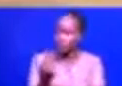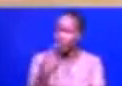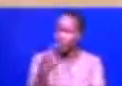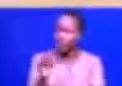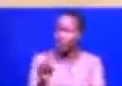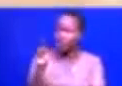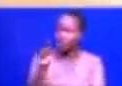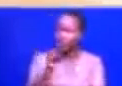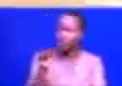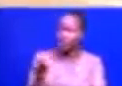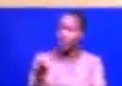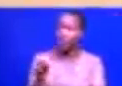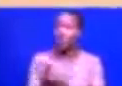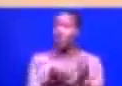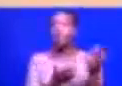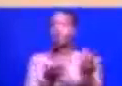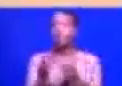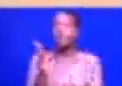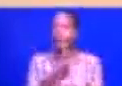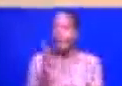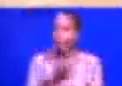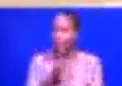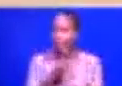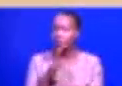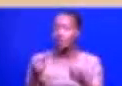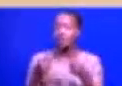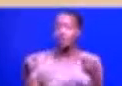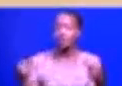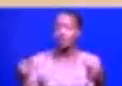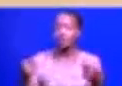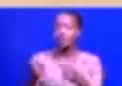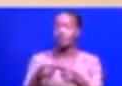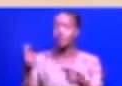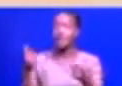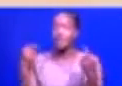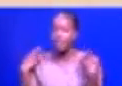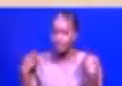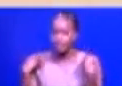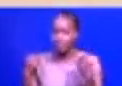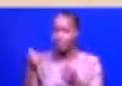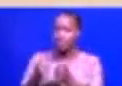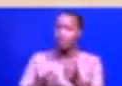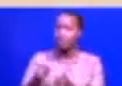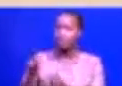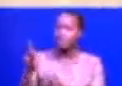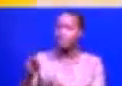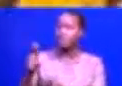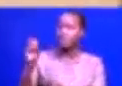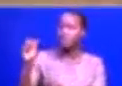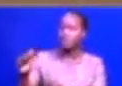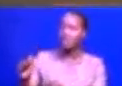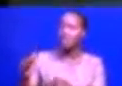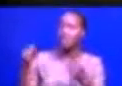therefore, this we expect fireworks to bring rivalry from other games which are in KUSA games. And